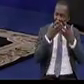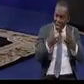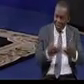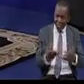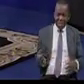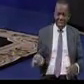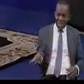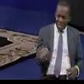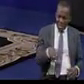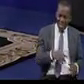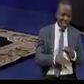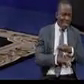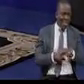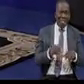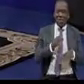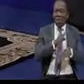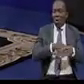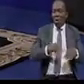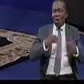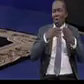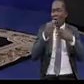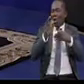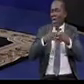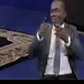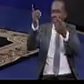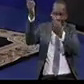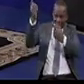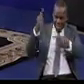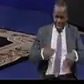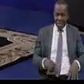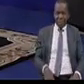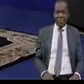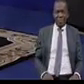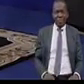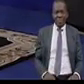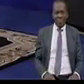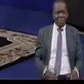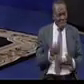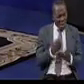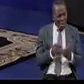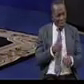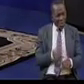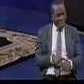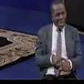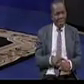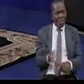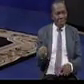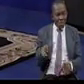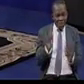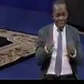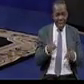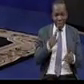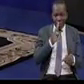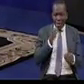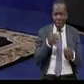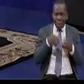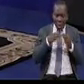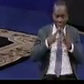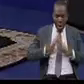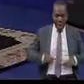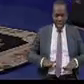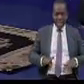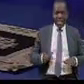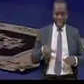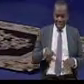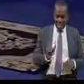can be quiet and have faith. Without saying anything, there's silent faith, there's shouting faith. When you